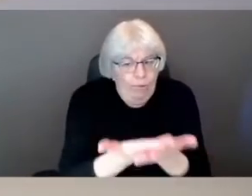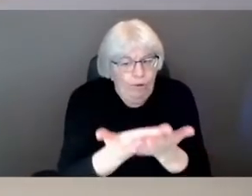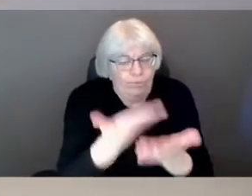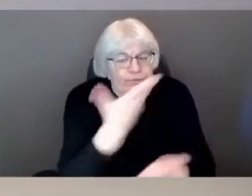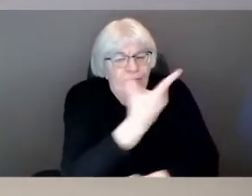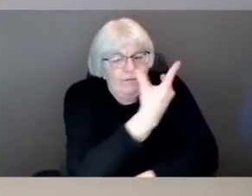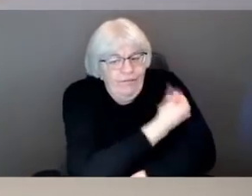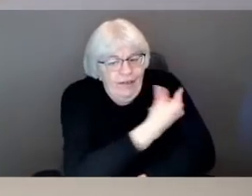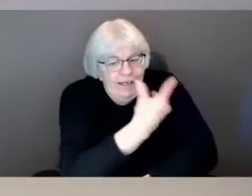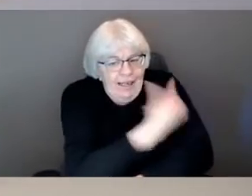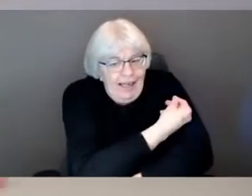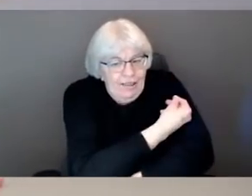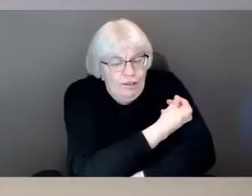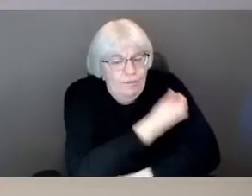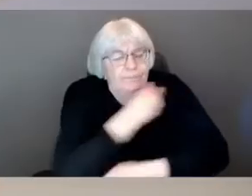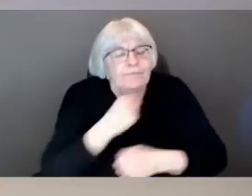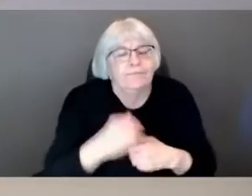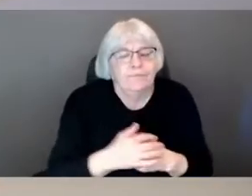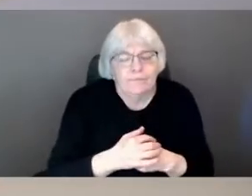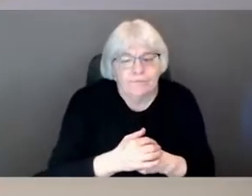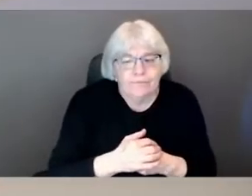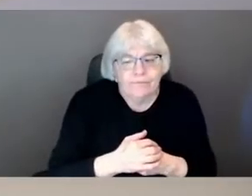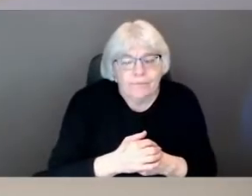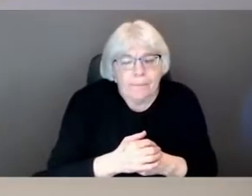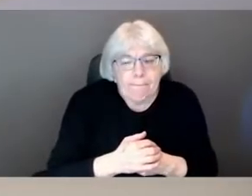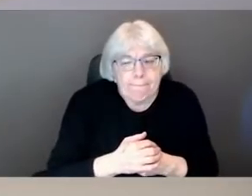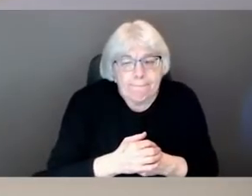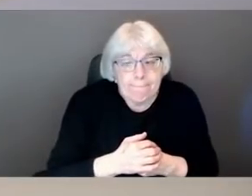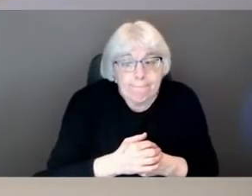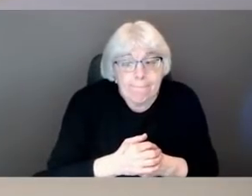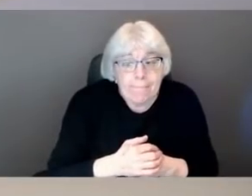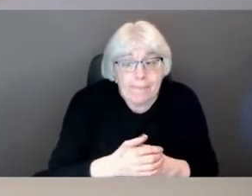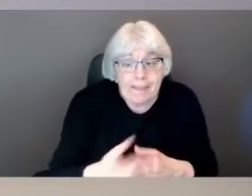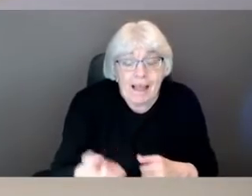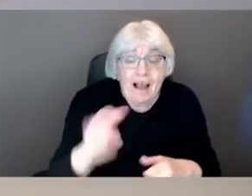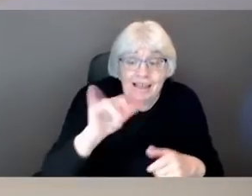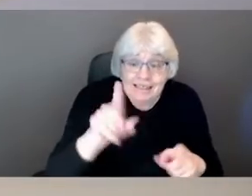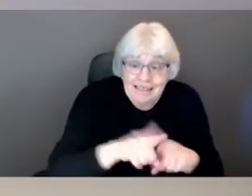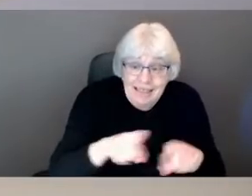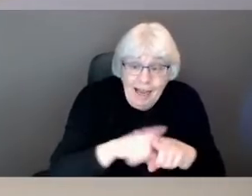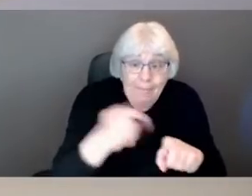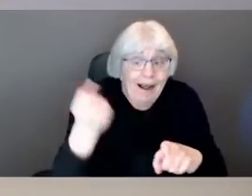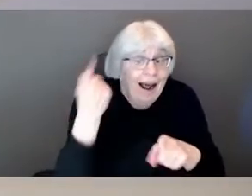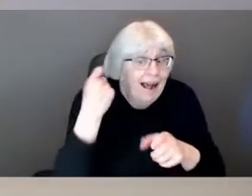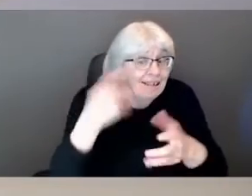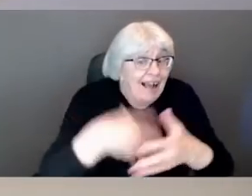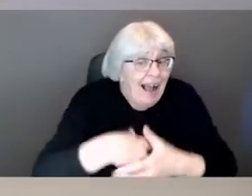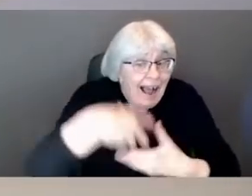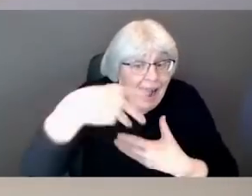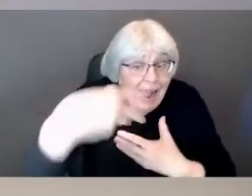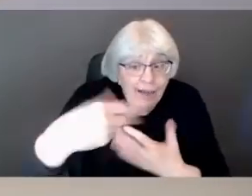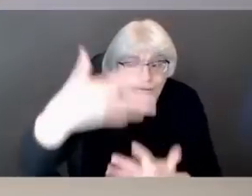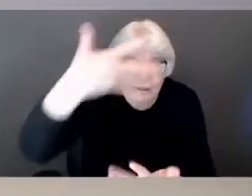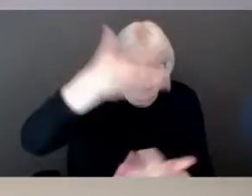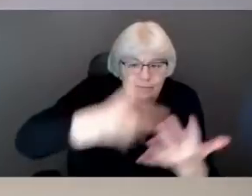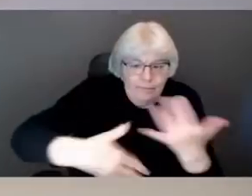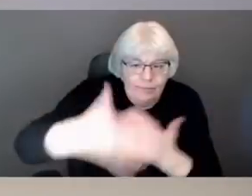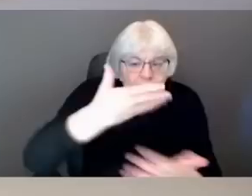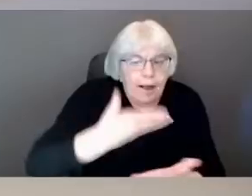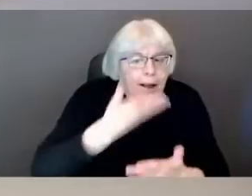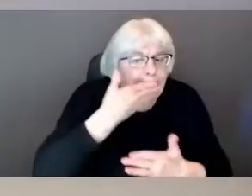Similar to last year, outdoor activities are safer than indoors, and smaller gatherings pose less risk compared to large